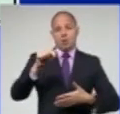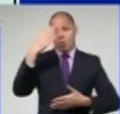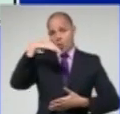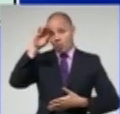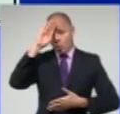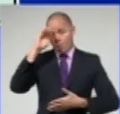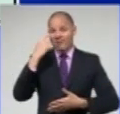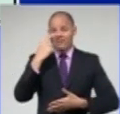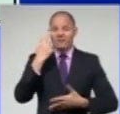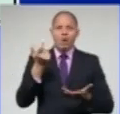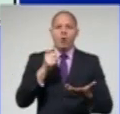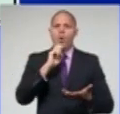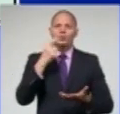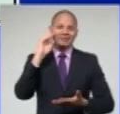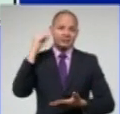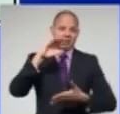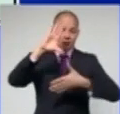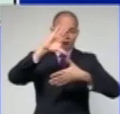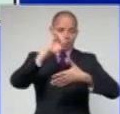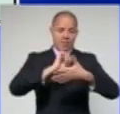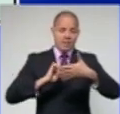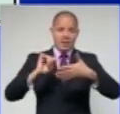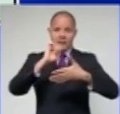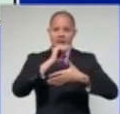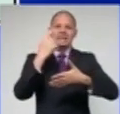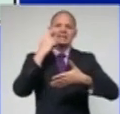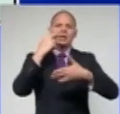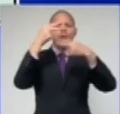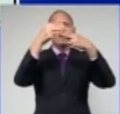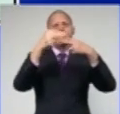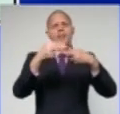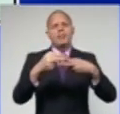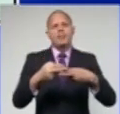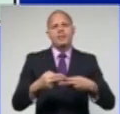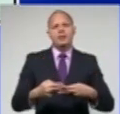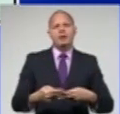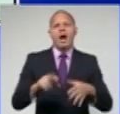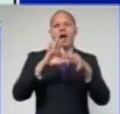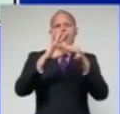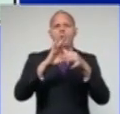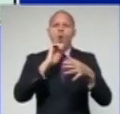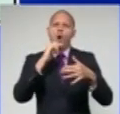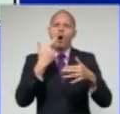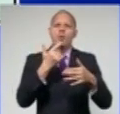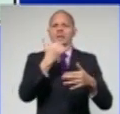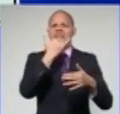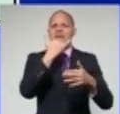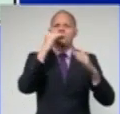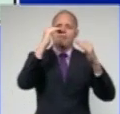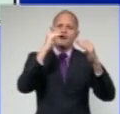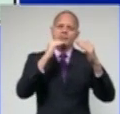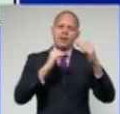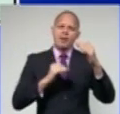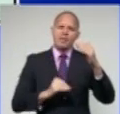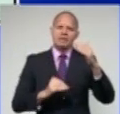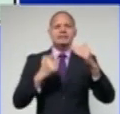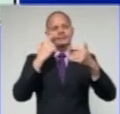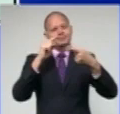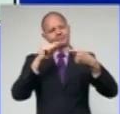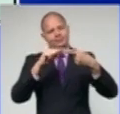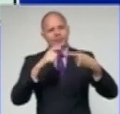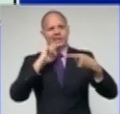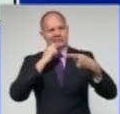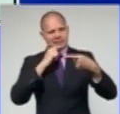and taking into account the number of diagnosed cases, comes Colombia, Peru, Argentina,